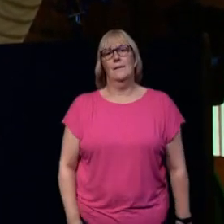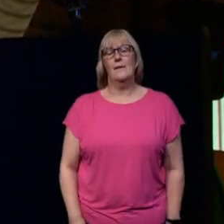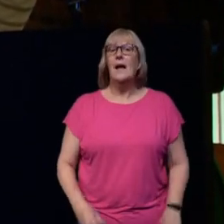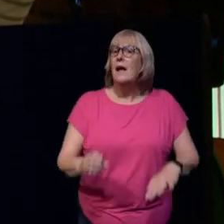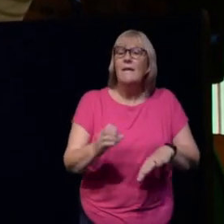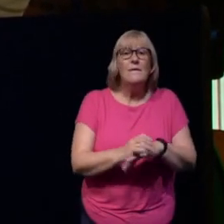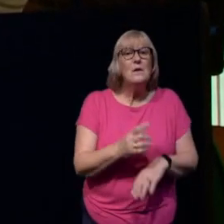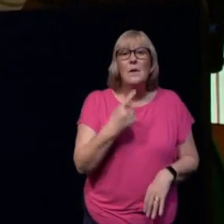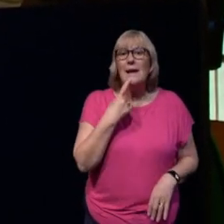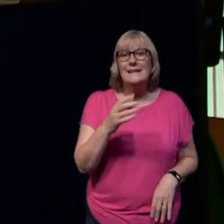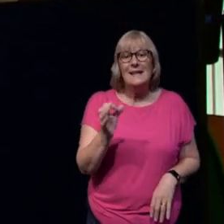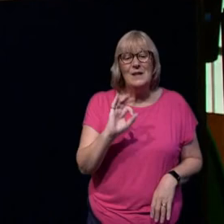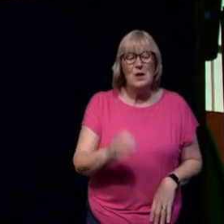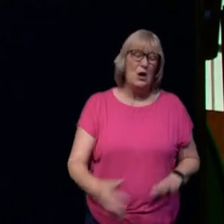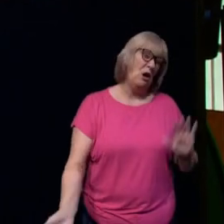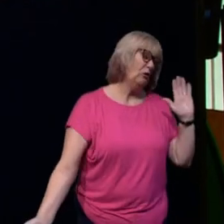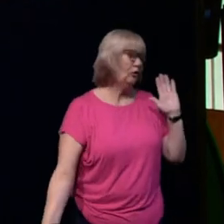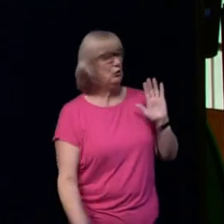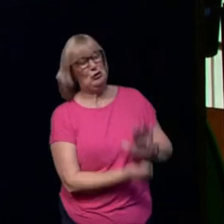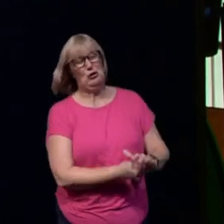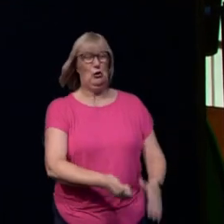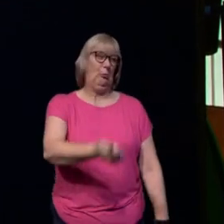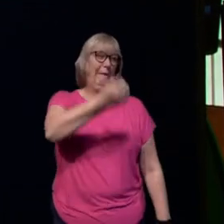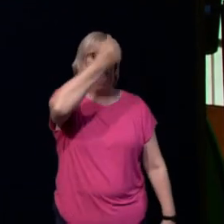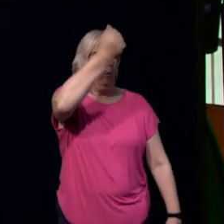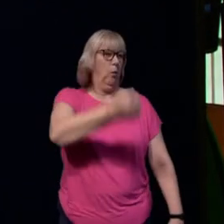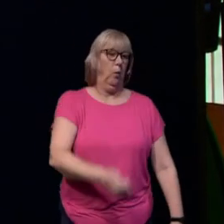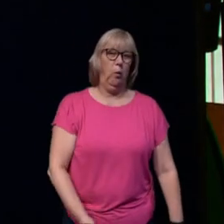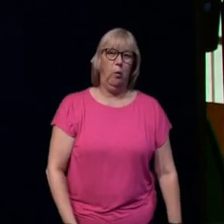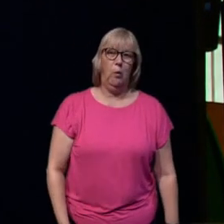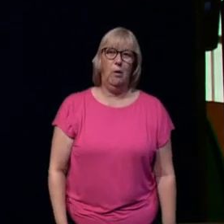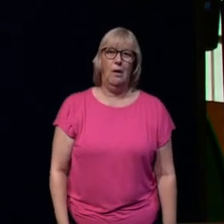his wife had said, you stupid fool.